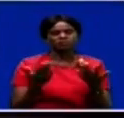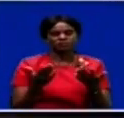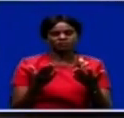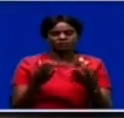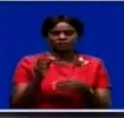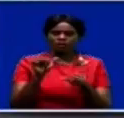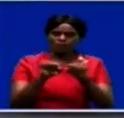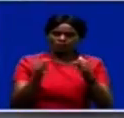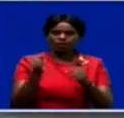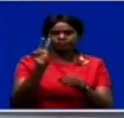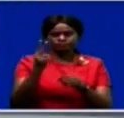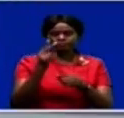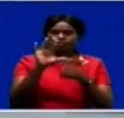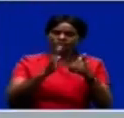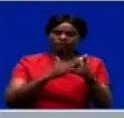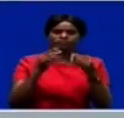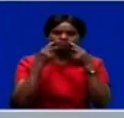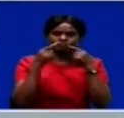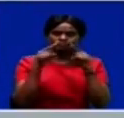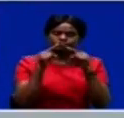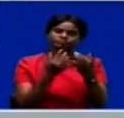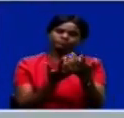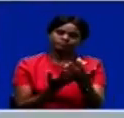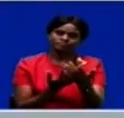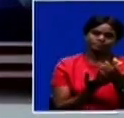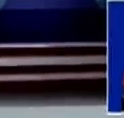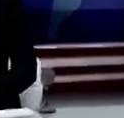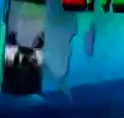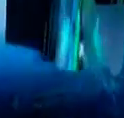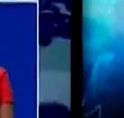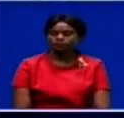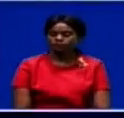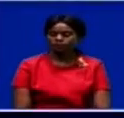We'll take our second break. We have more news after that. Don't go away.